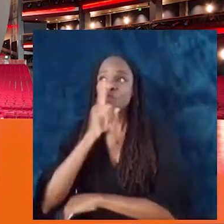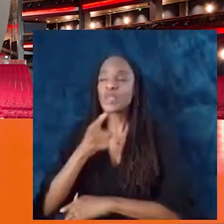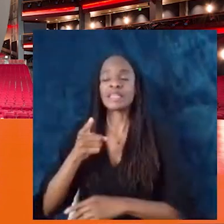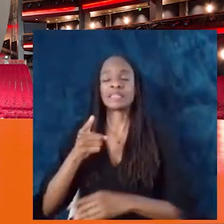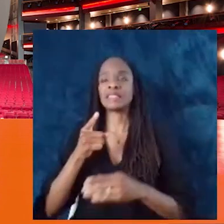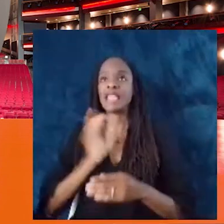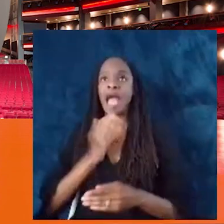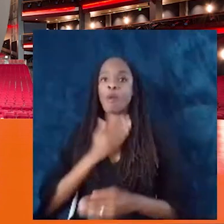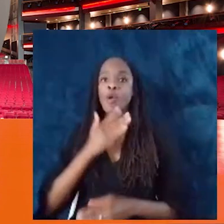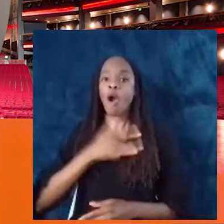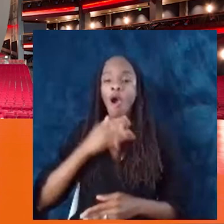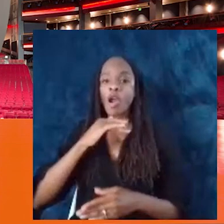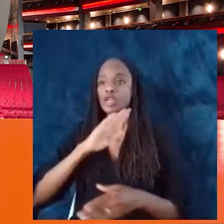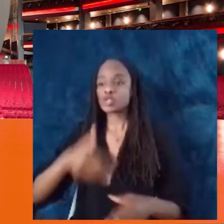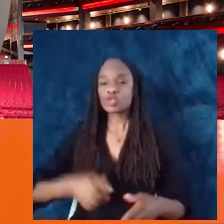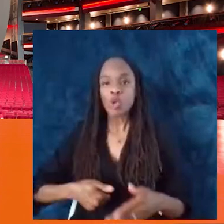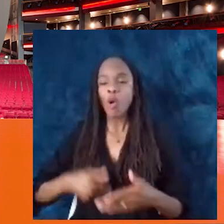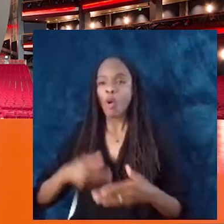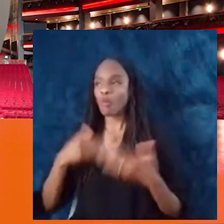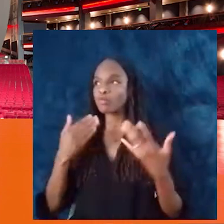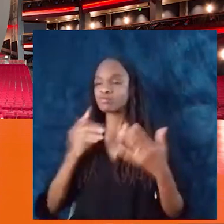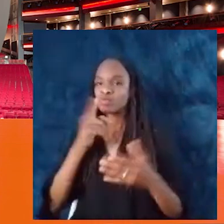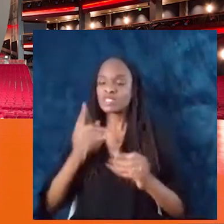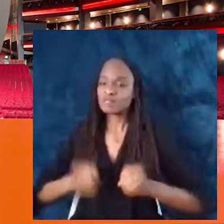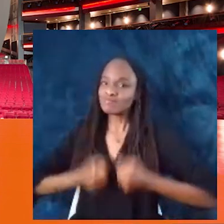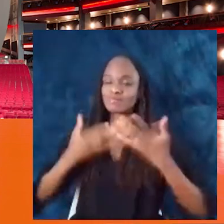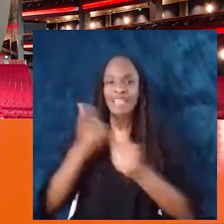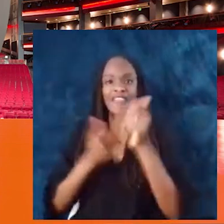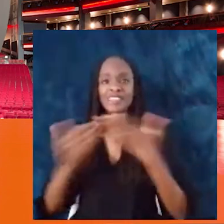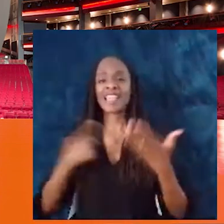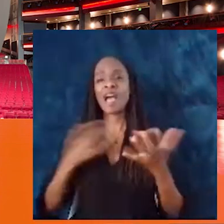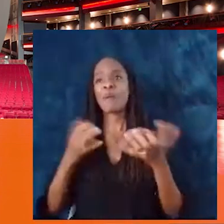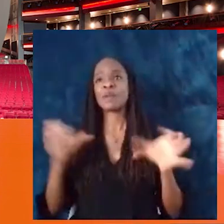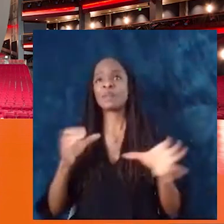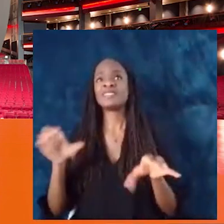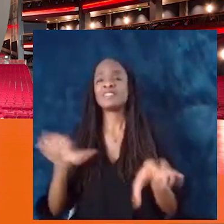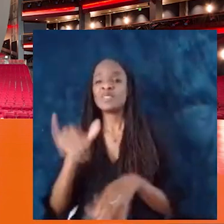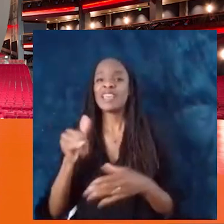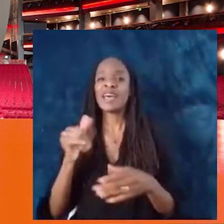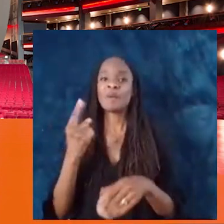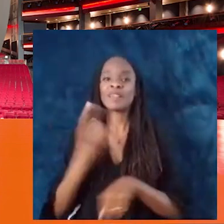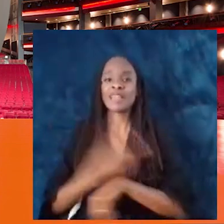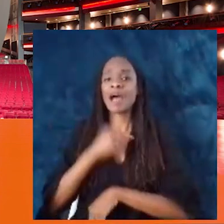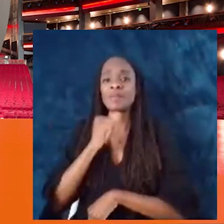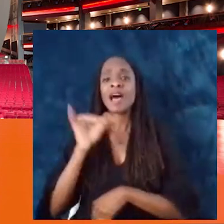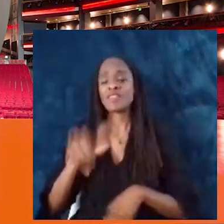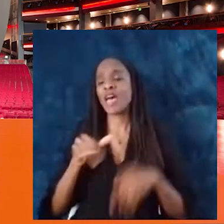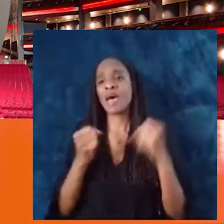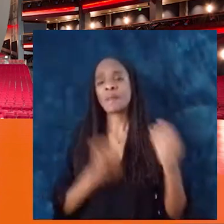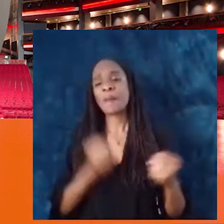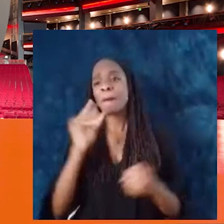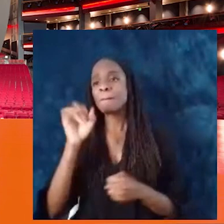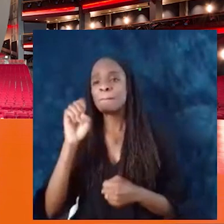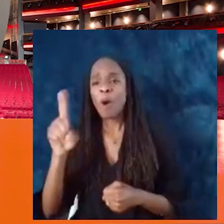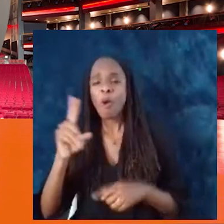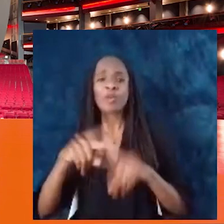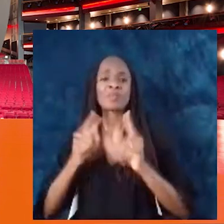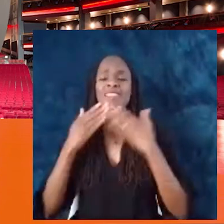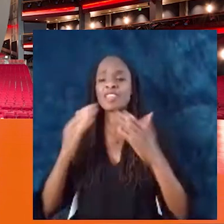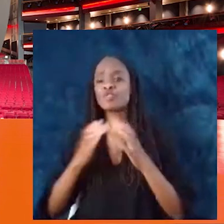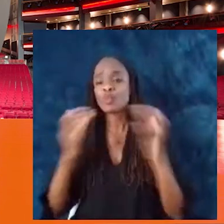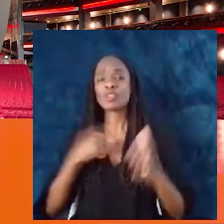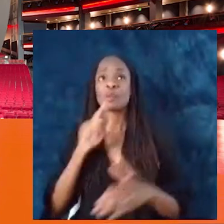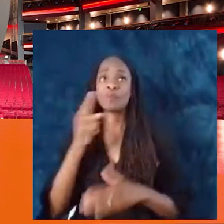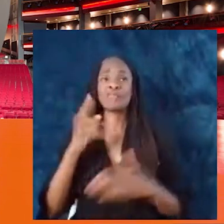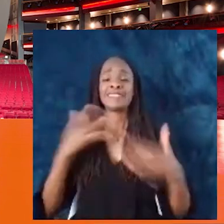into it. And Nene's such a fun character. I want to be her one day. I'm not that bold, but thank you so, so much. I'm super, super excited. And